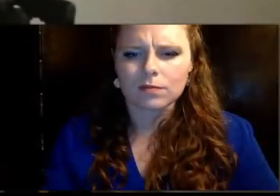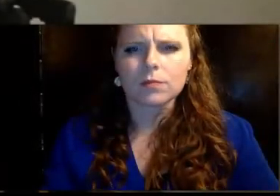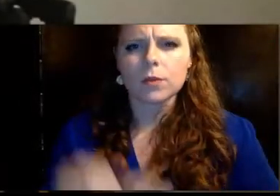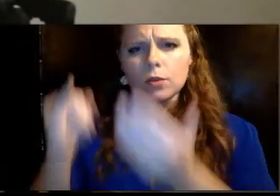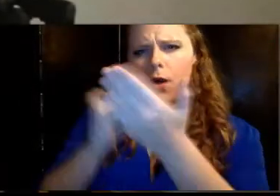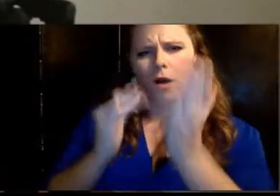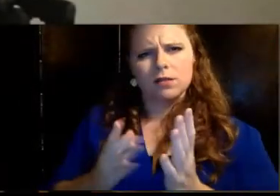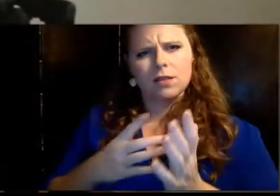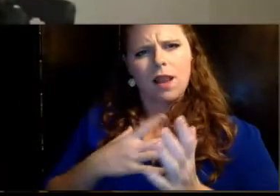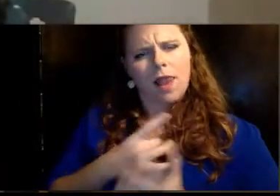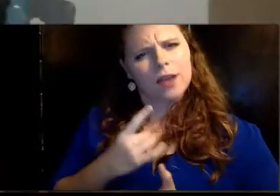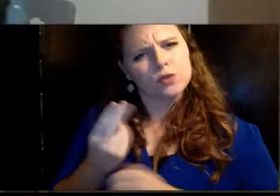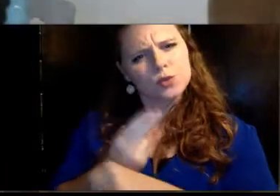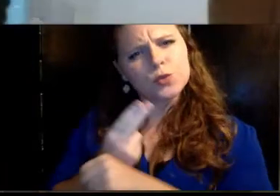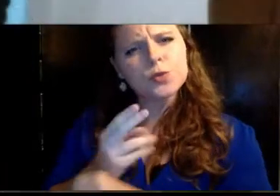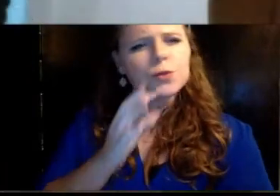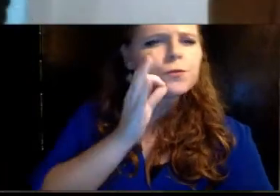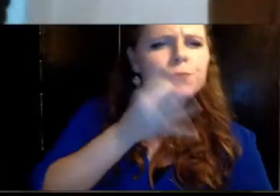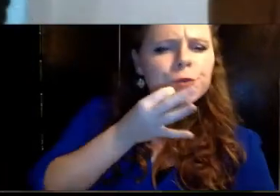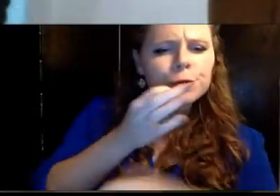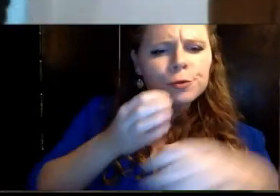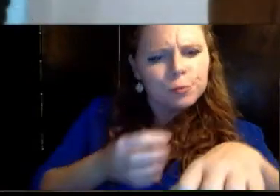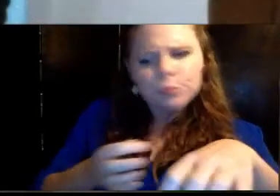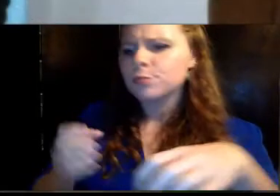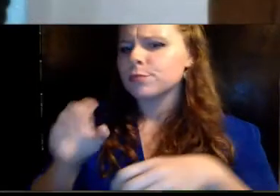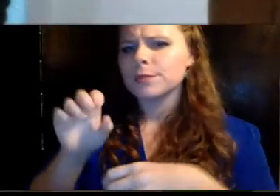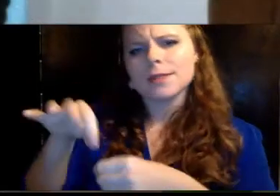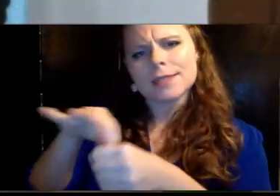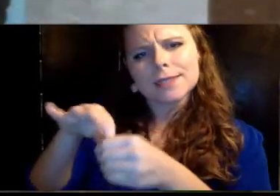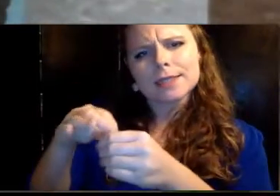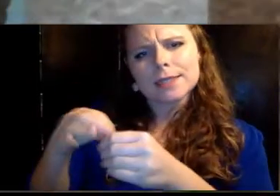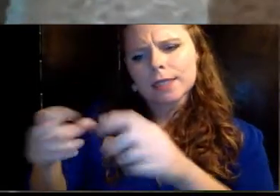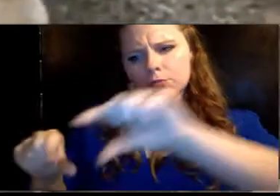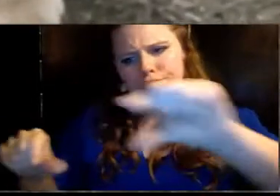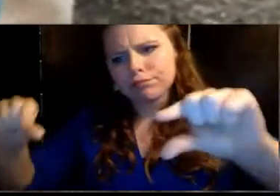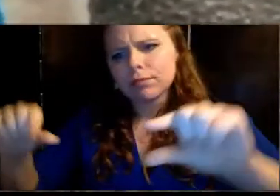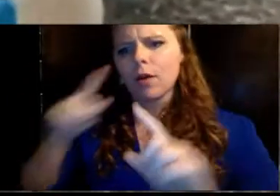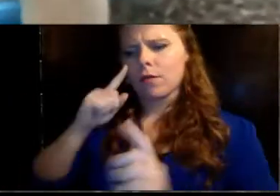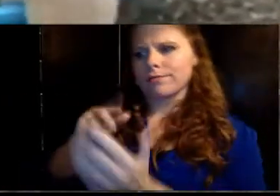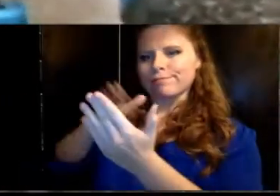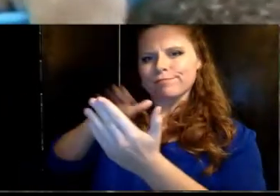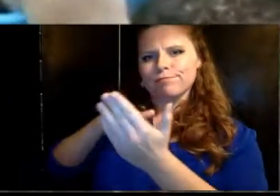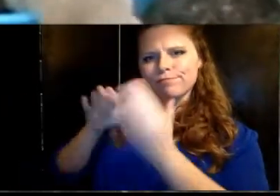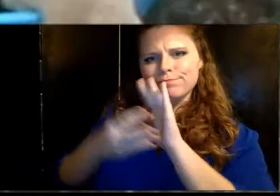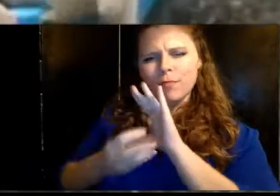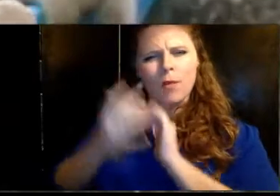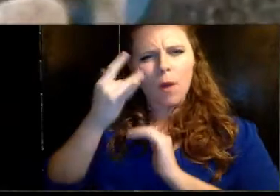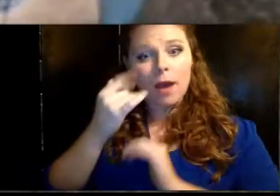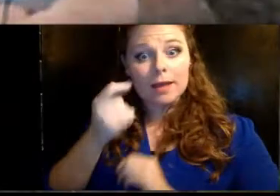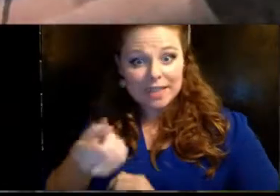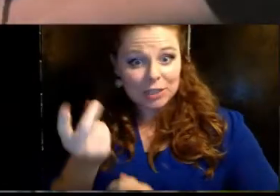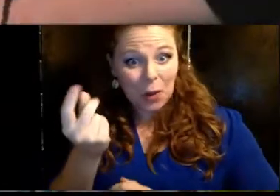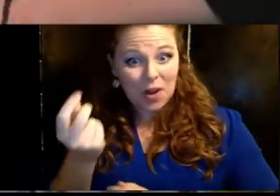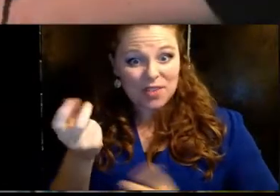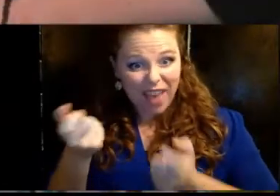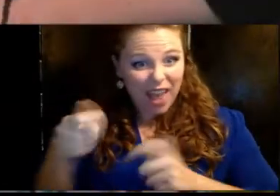Why do artists like to use objects like fruit, teapots, or flowers in their artwork? Well, if you tried to paint these fast-moving